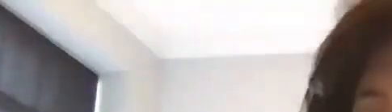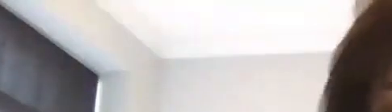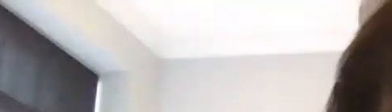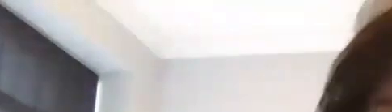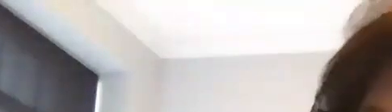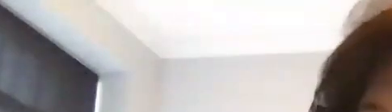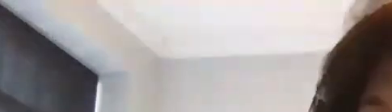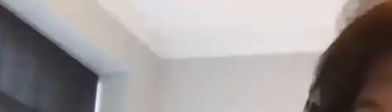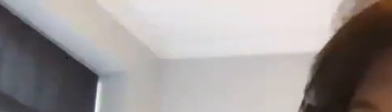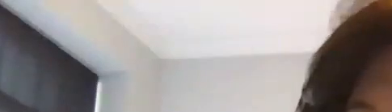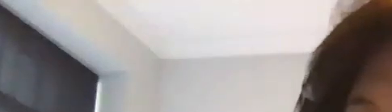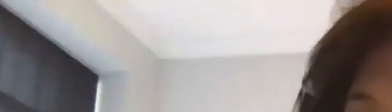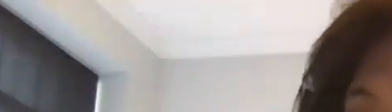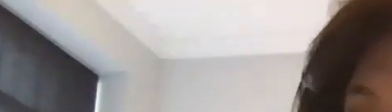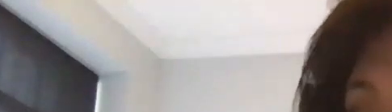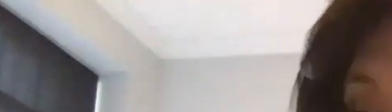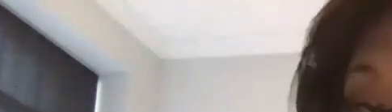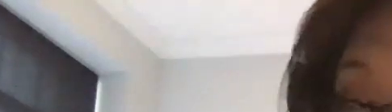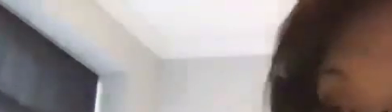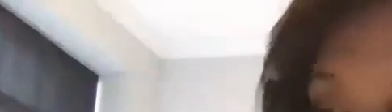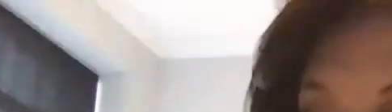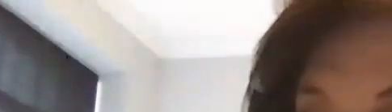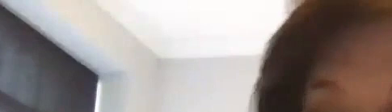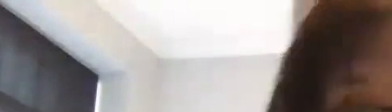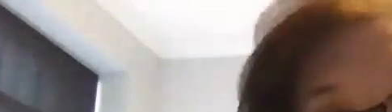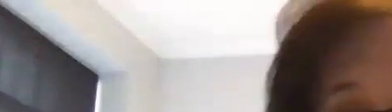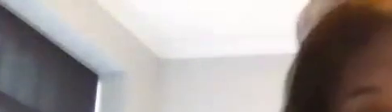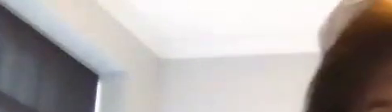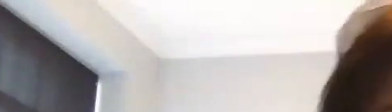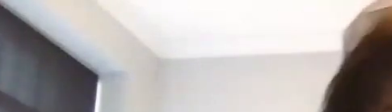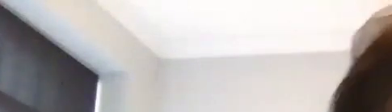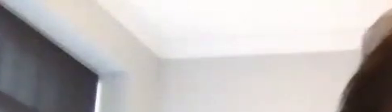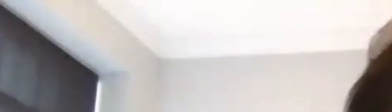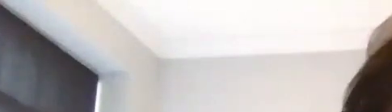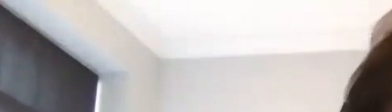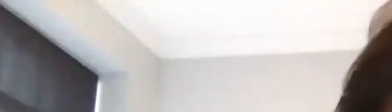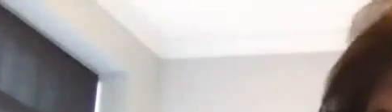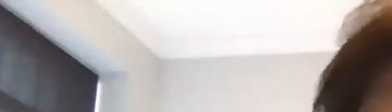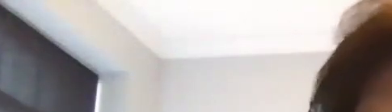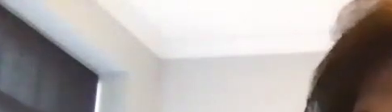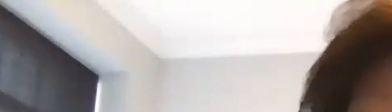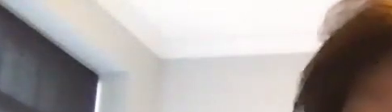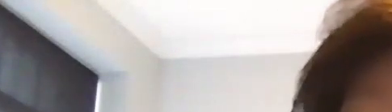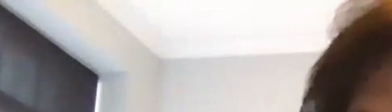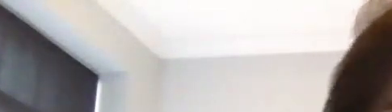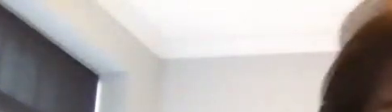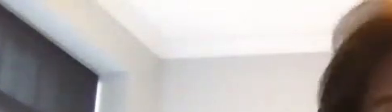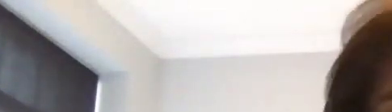property. We are here to help you be safe, whether it's in family court, getting an order of